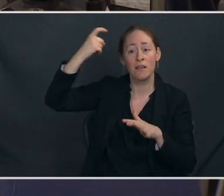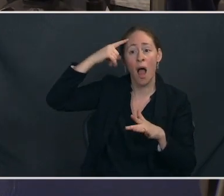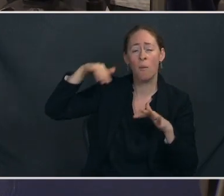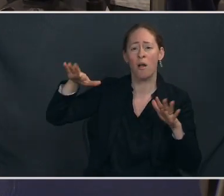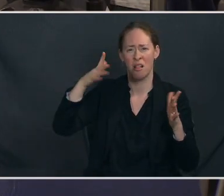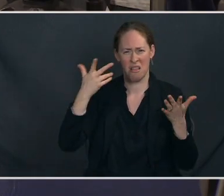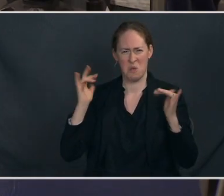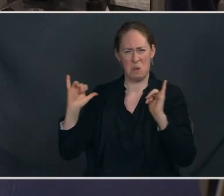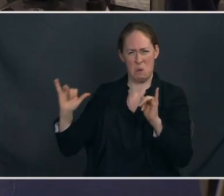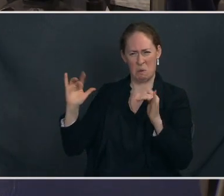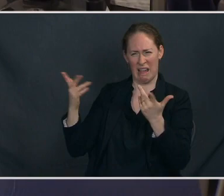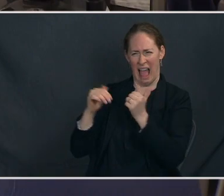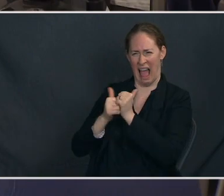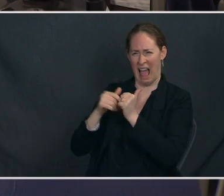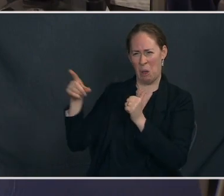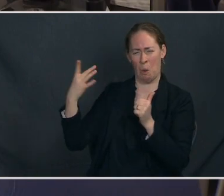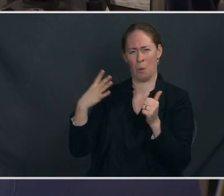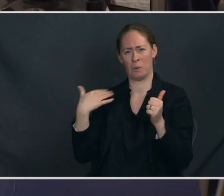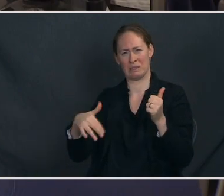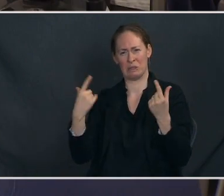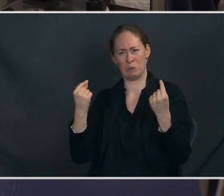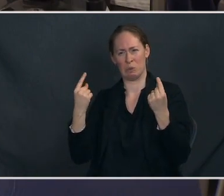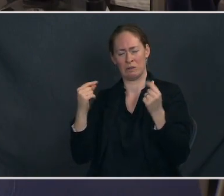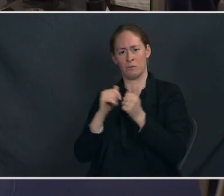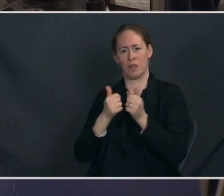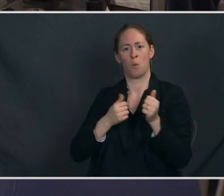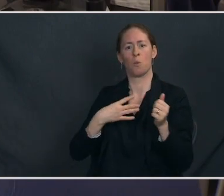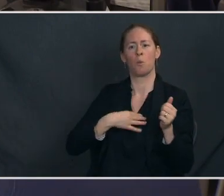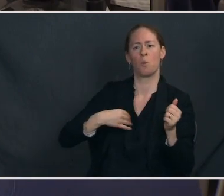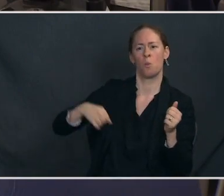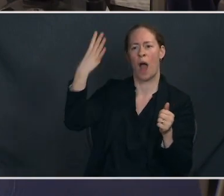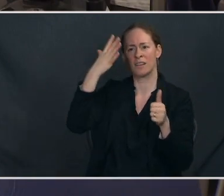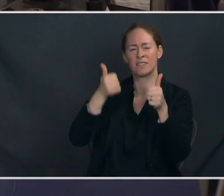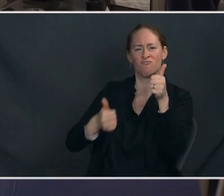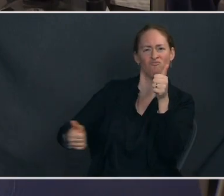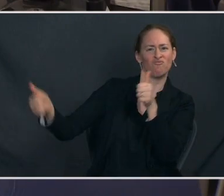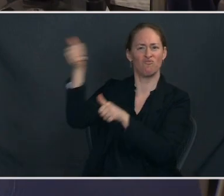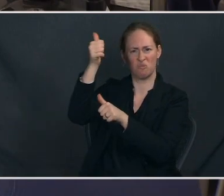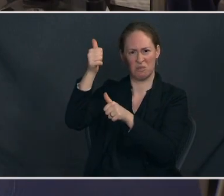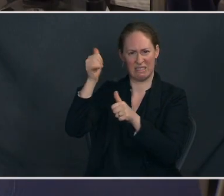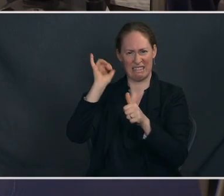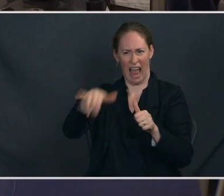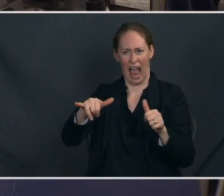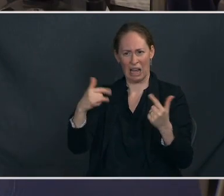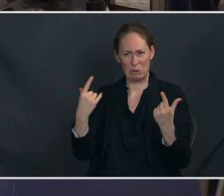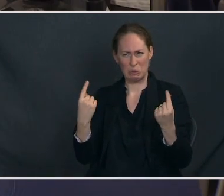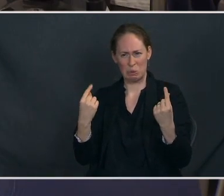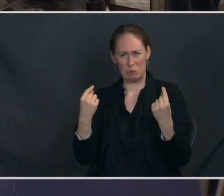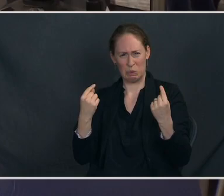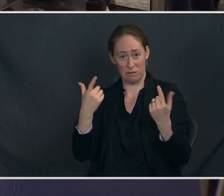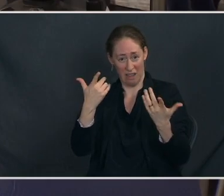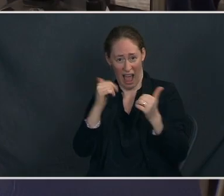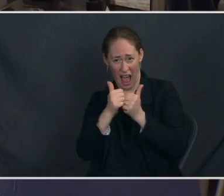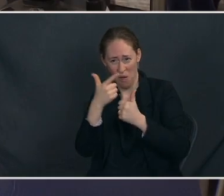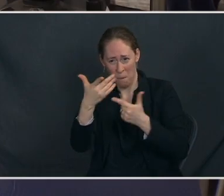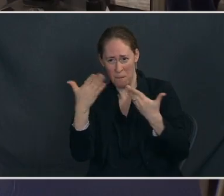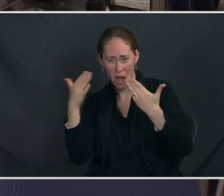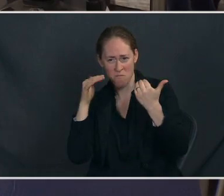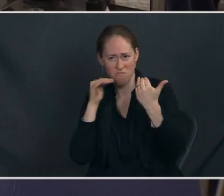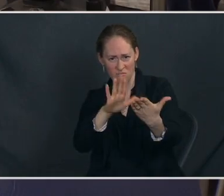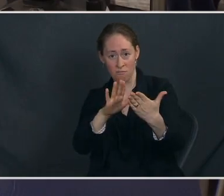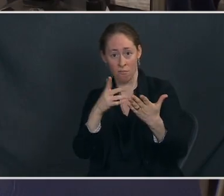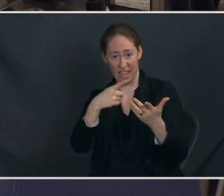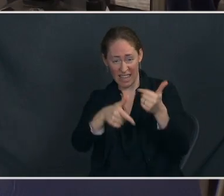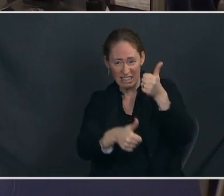white nationalism? And how concerned are you about the threat of from some of these groups leading into this